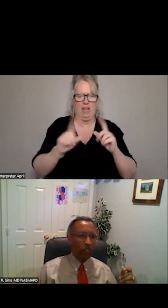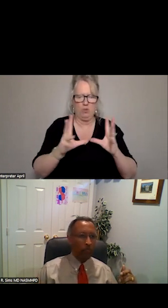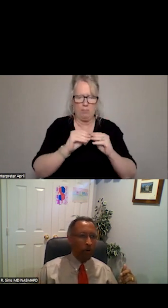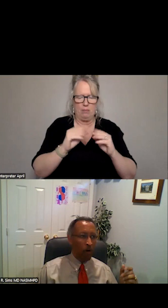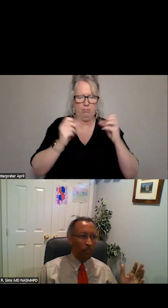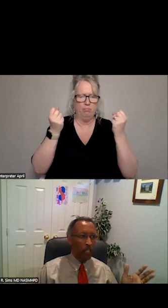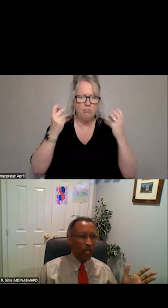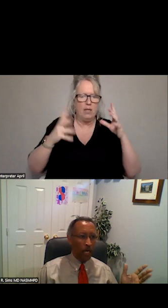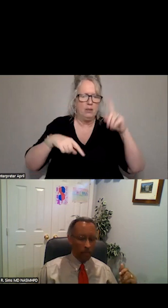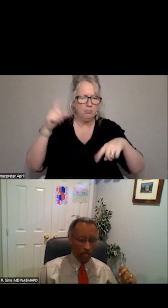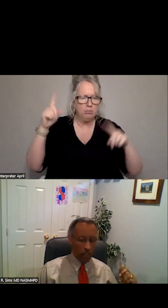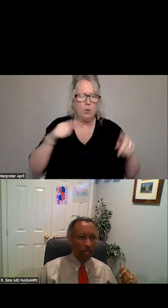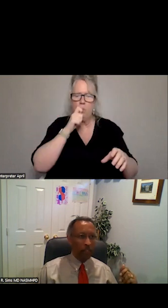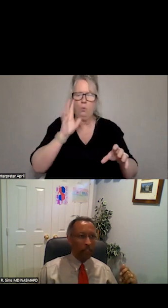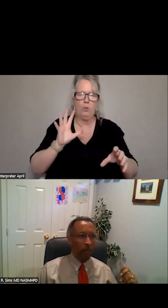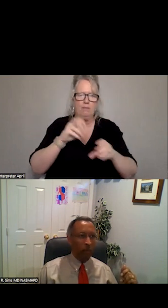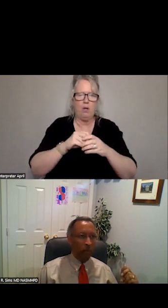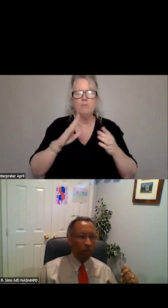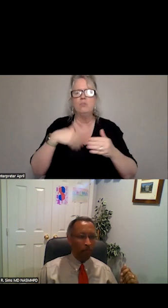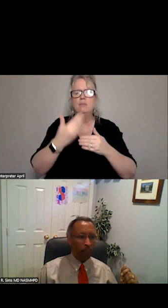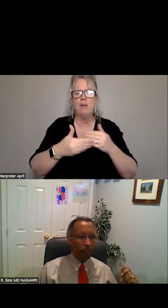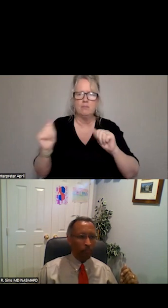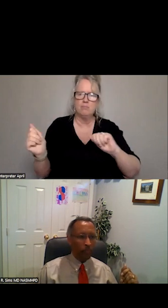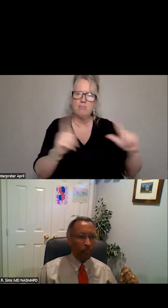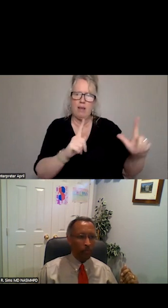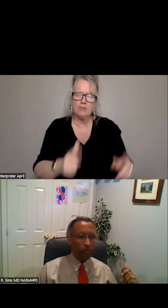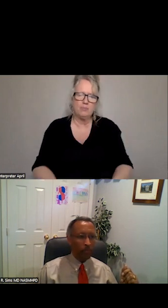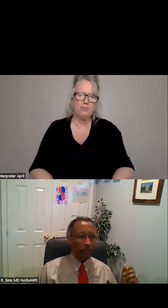were involved. Next slide, please.